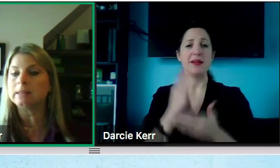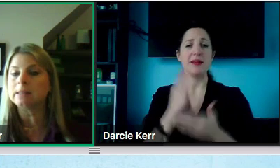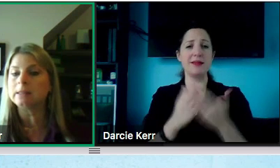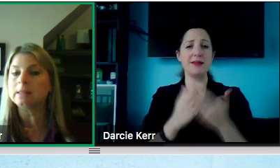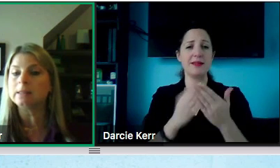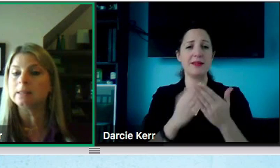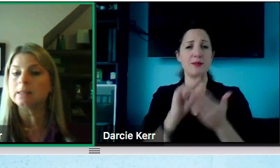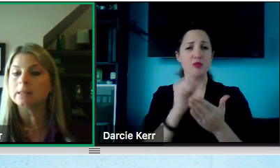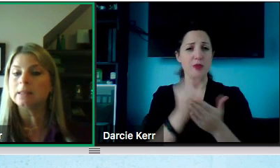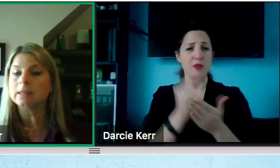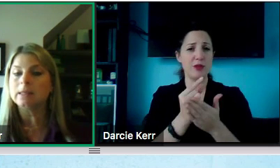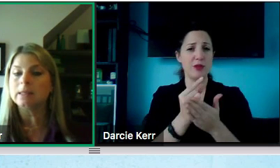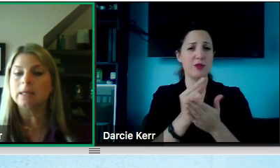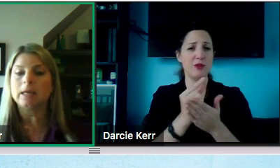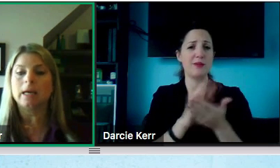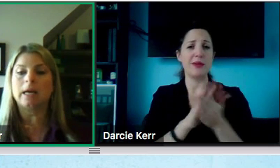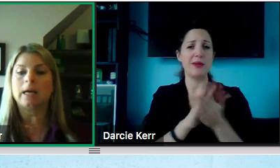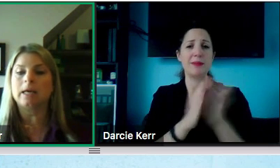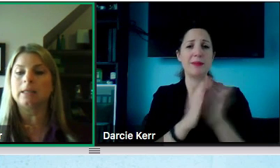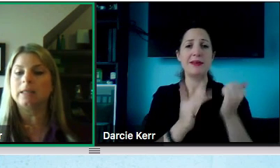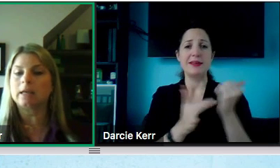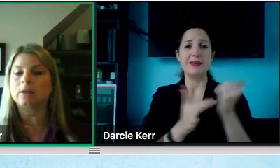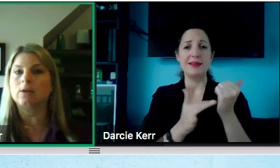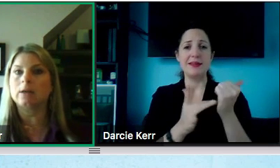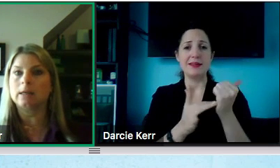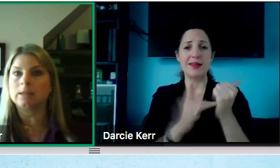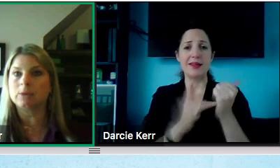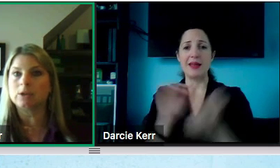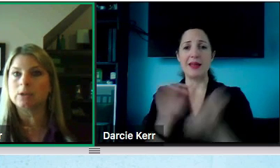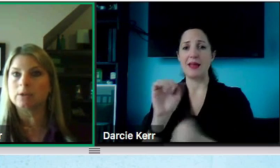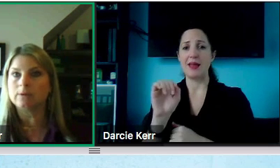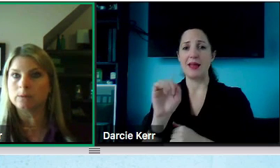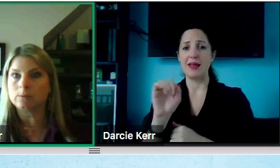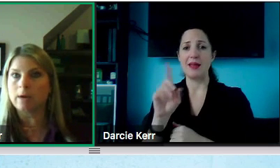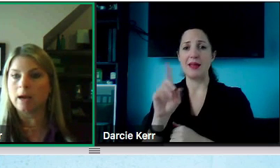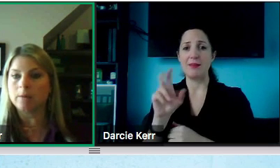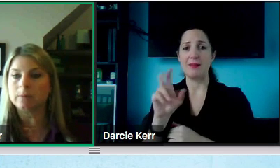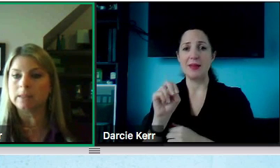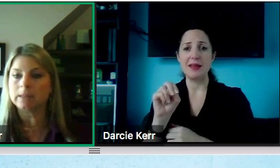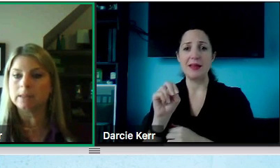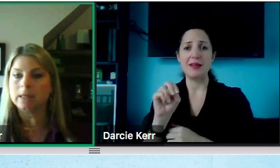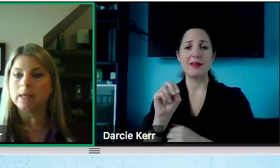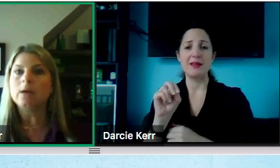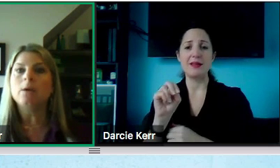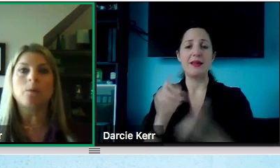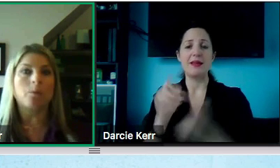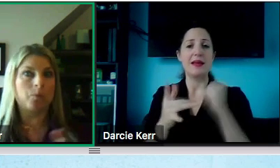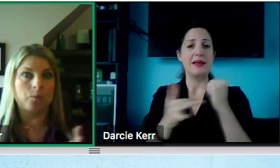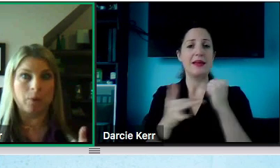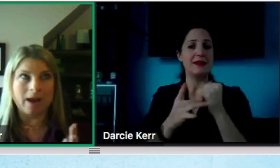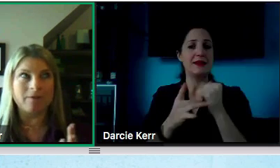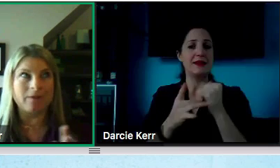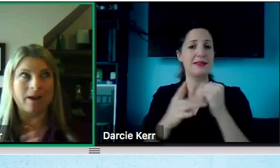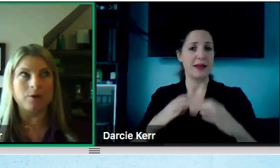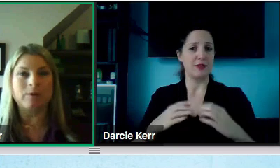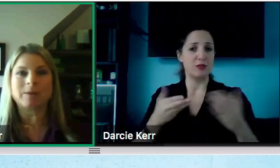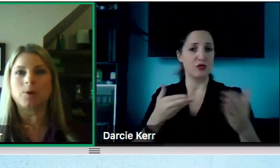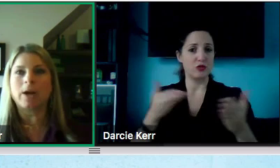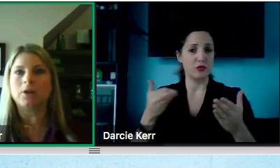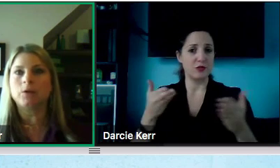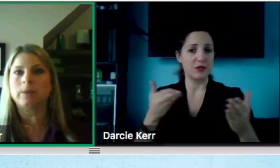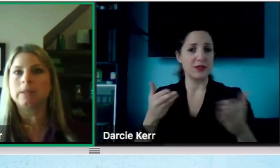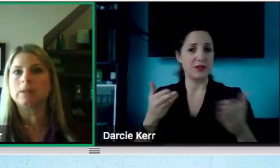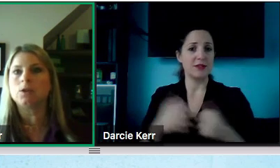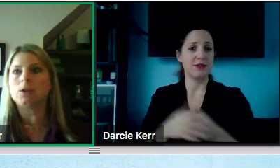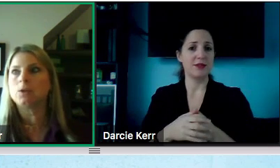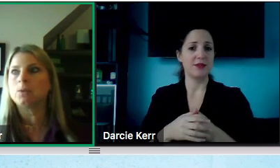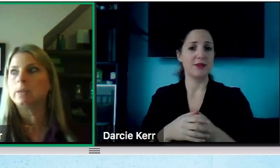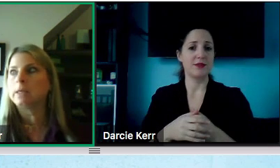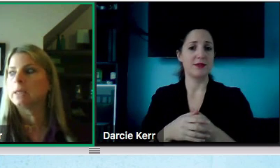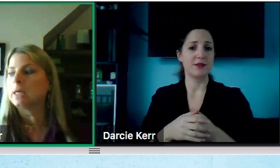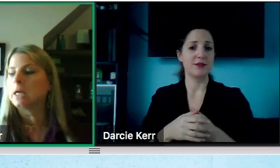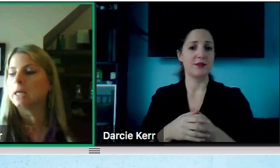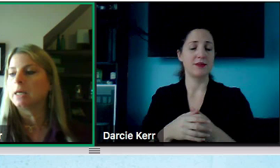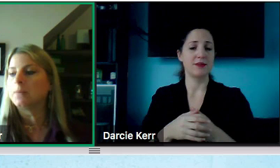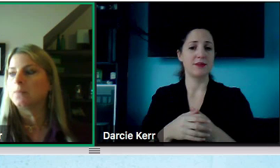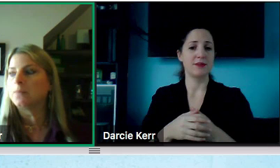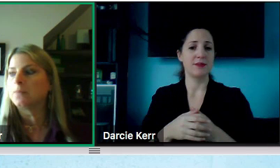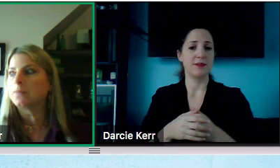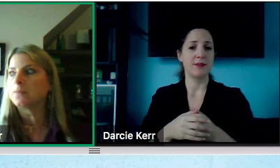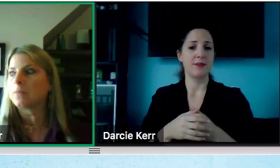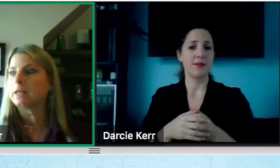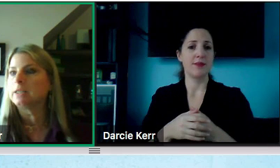administrative assistants, technical customer service reps, I know some graduates